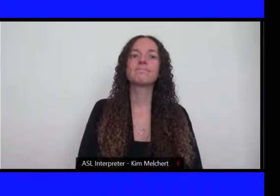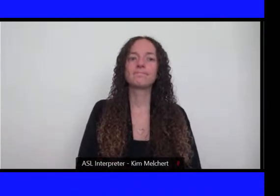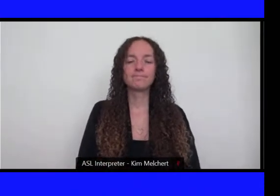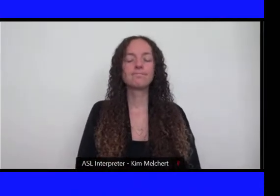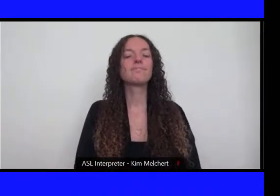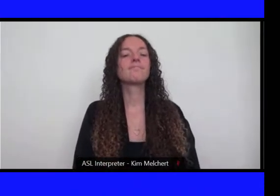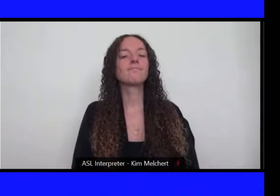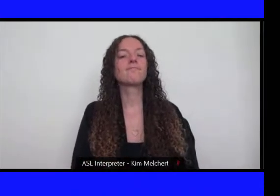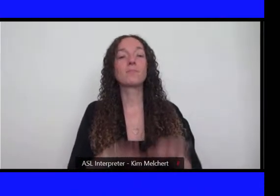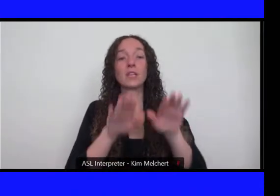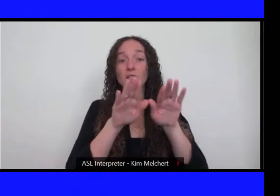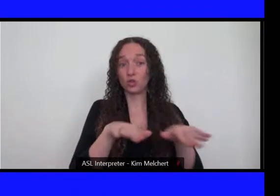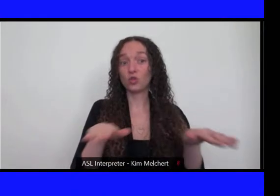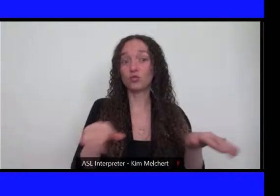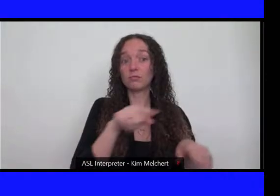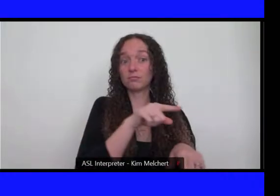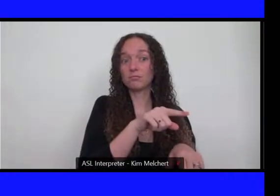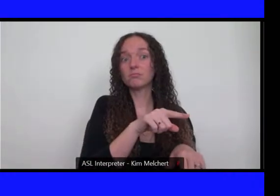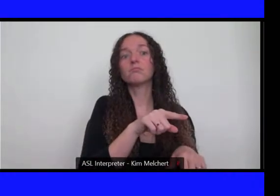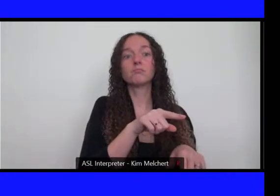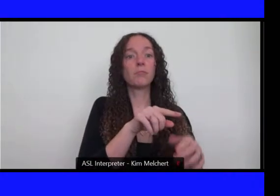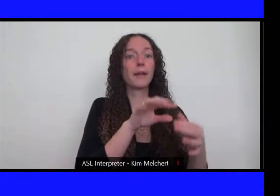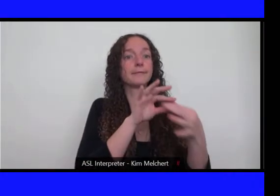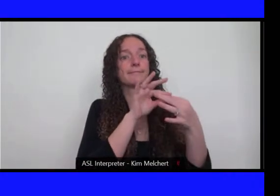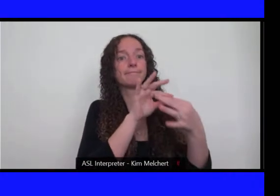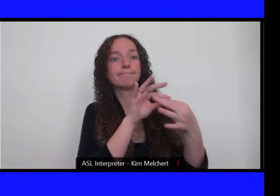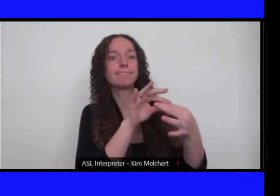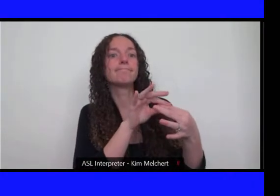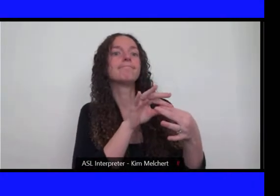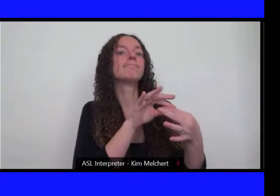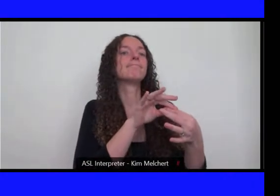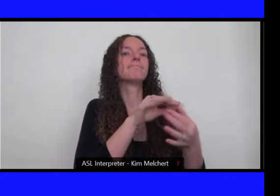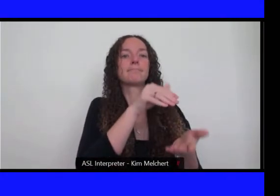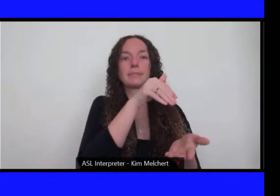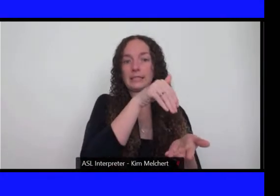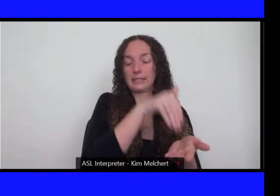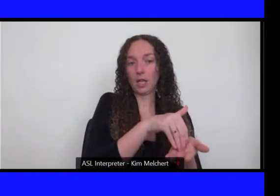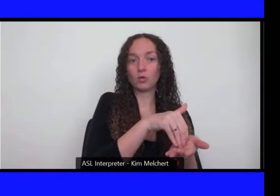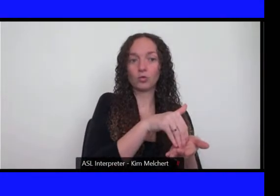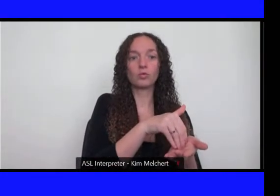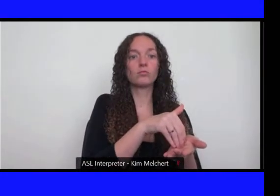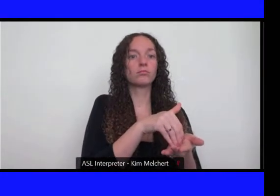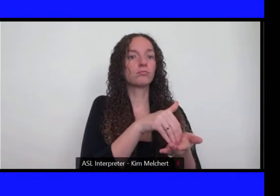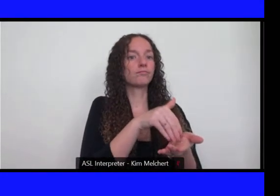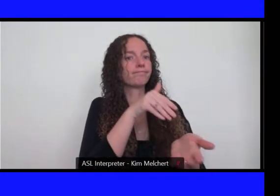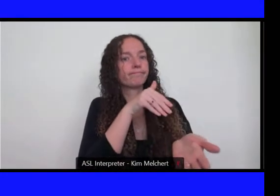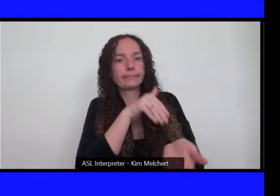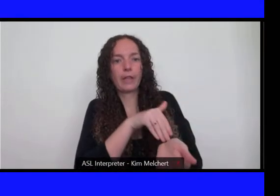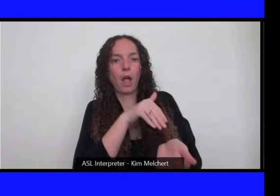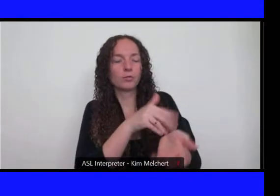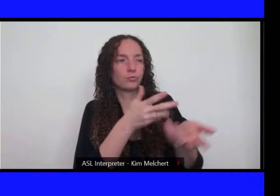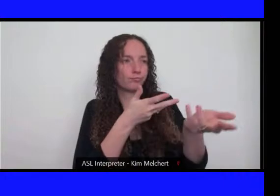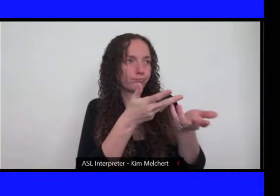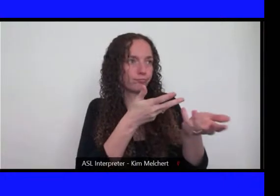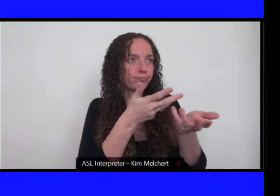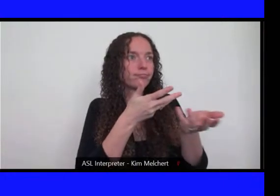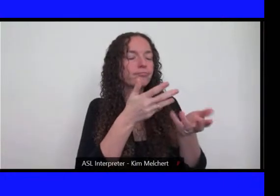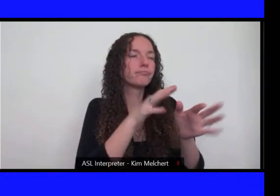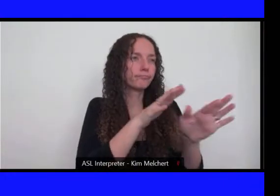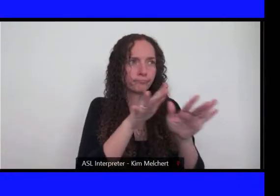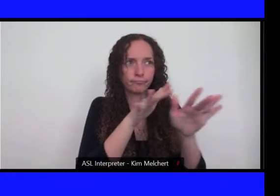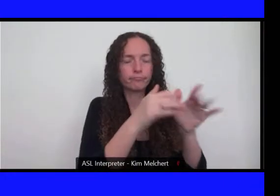they can have gaps in their care as one, right? So they might go from not having